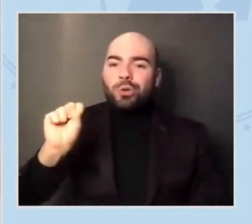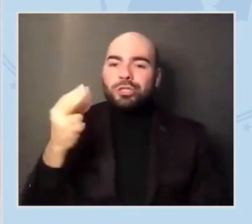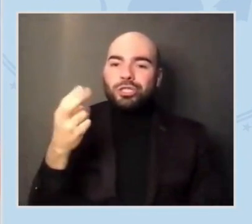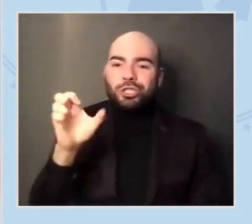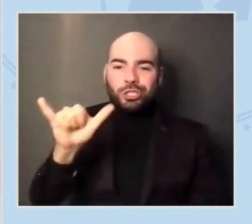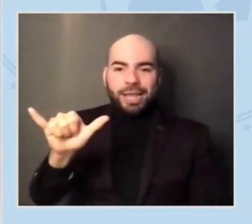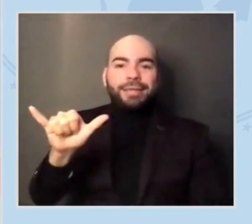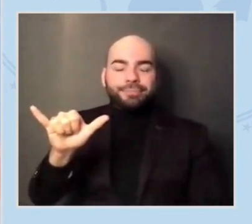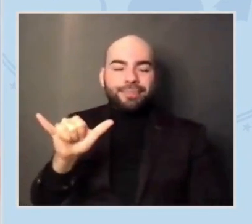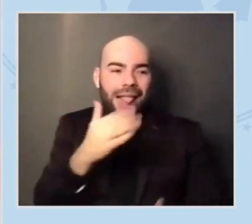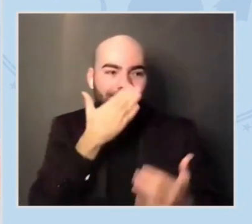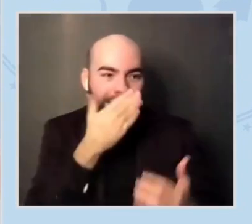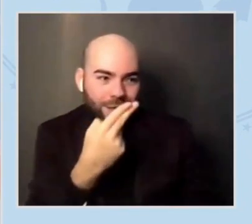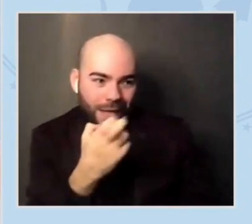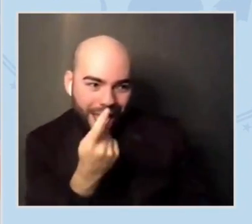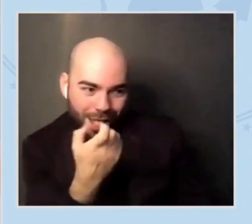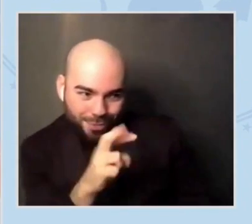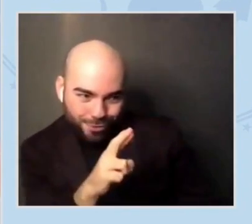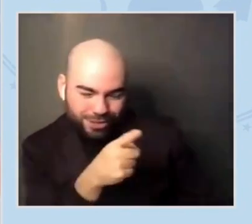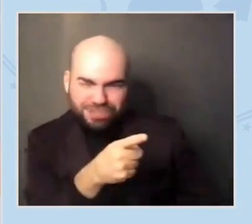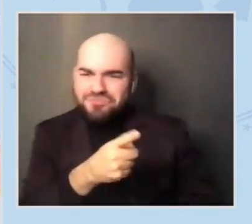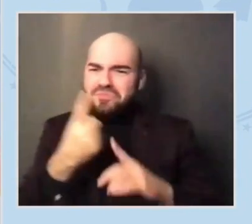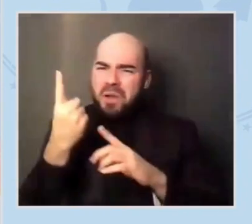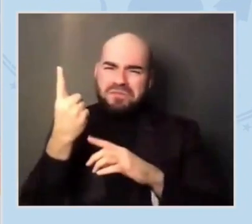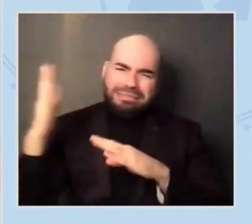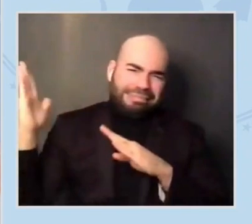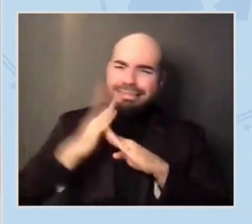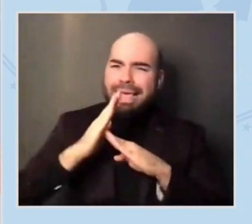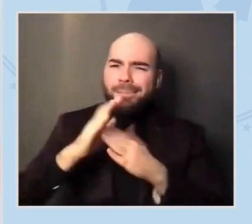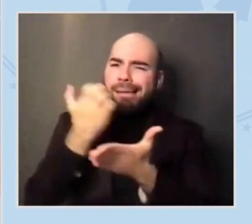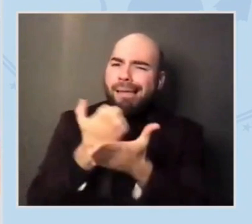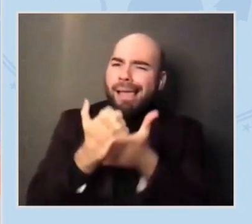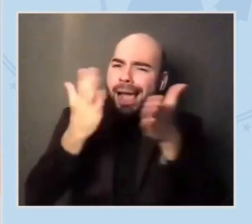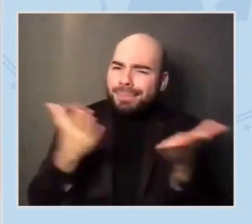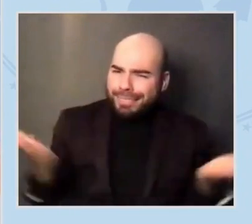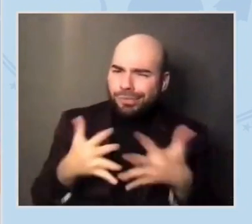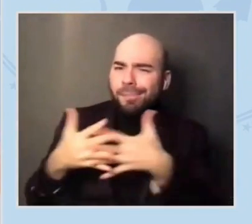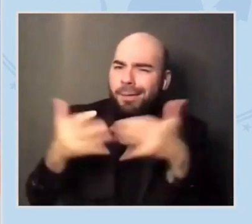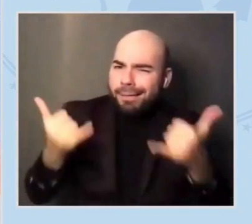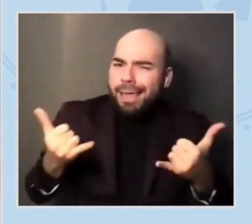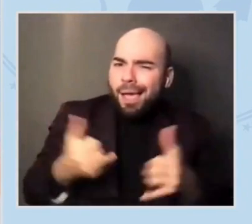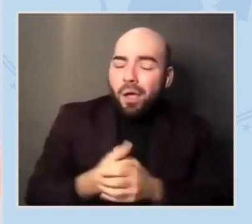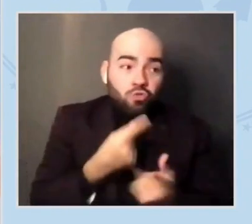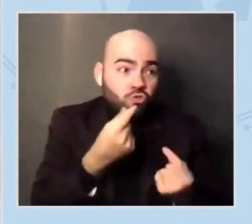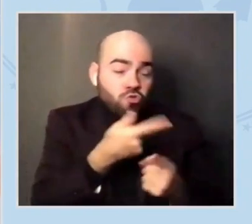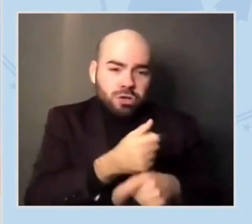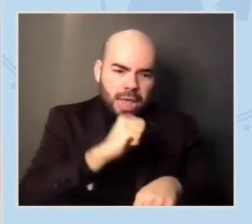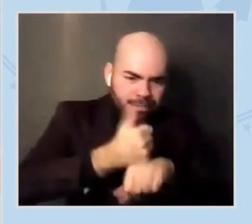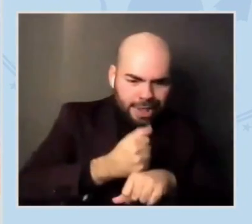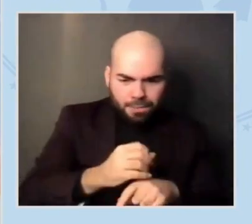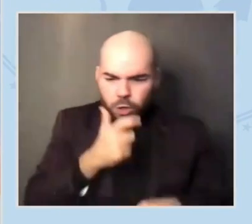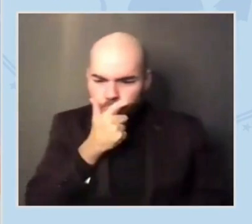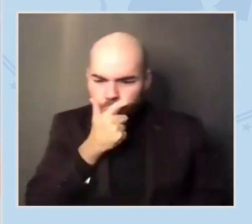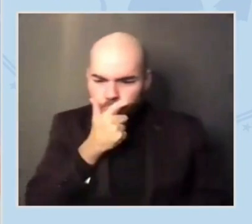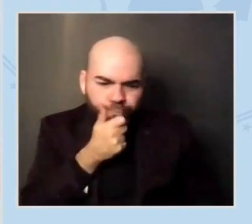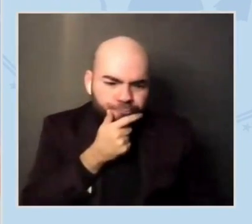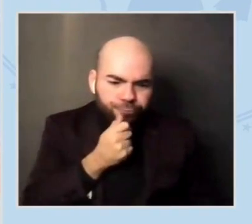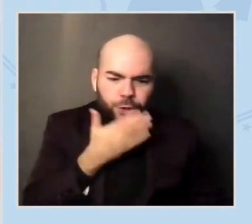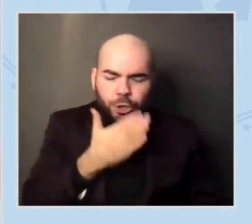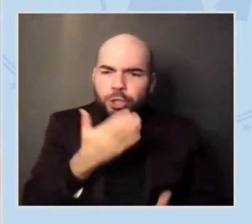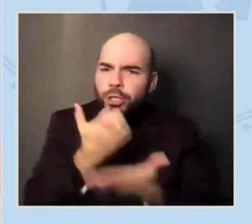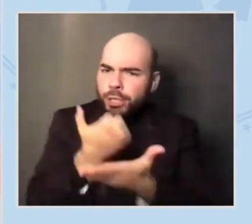She's one of the foremost economists working to make sure we build an economy that works for all Americans. The daughter of